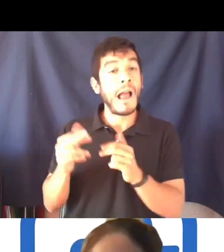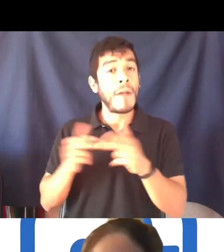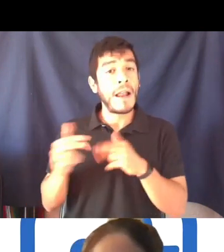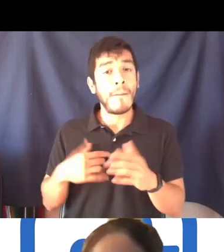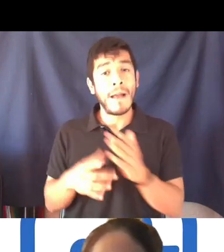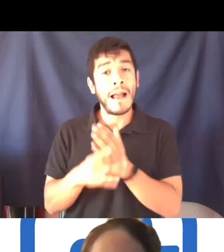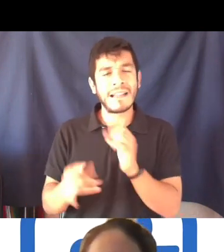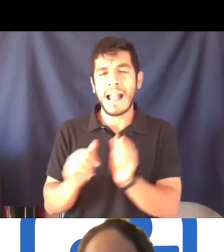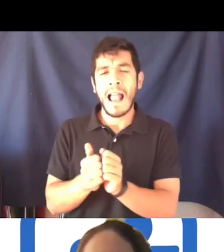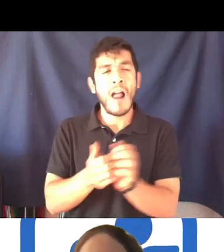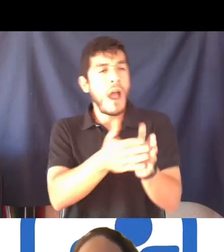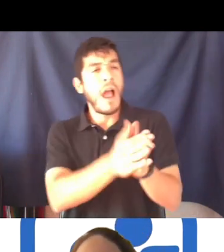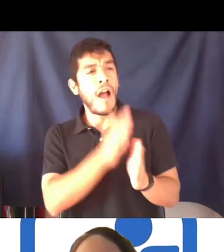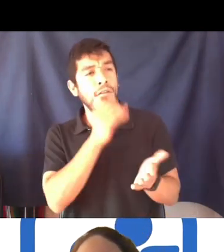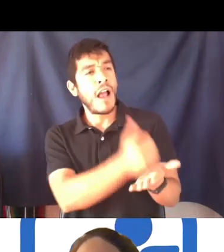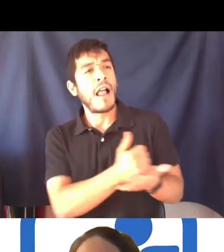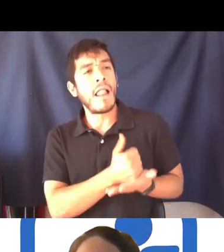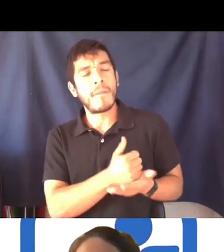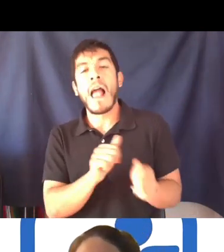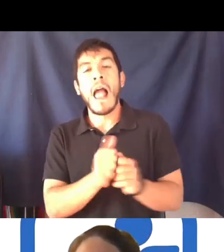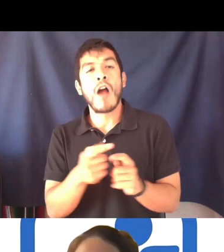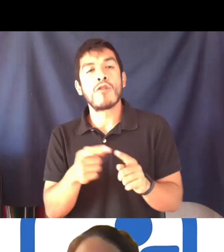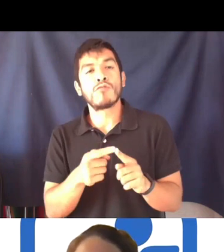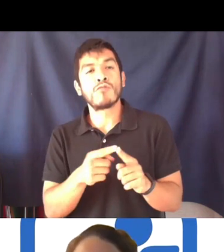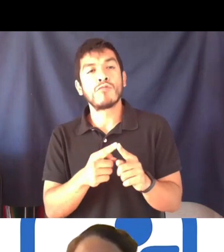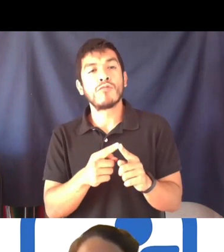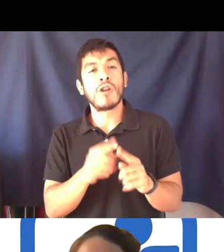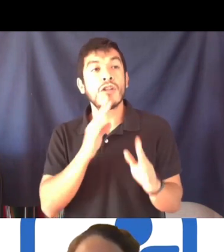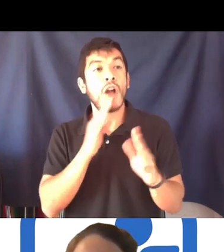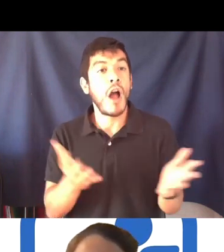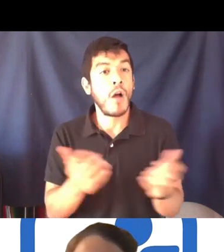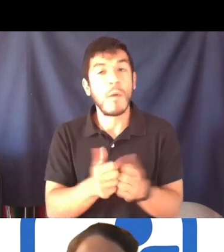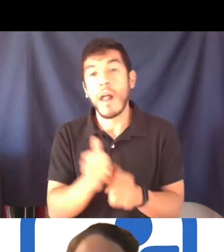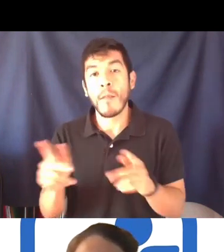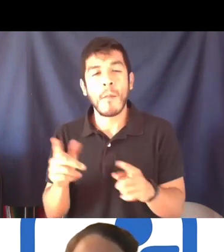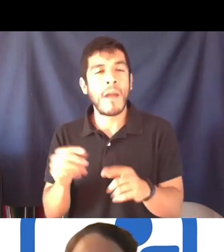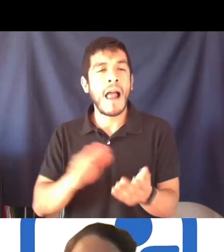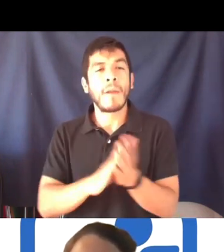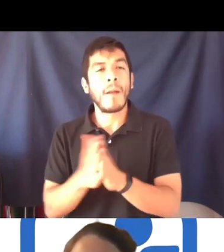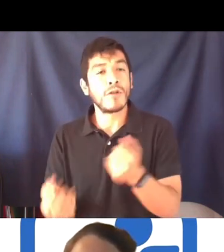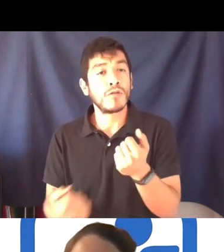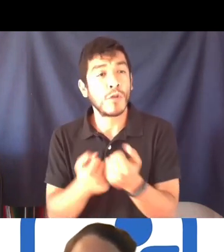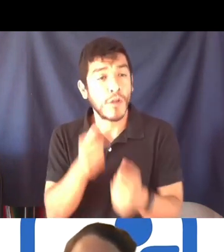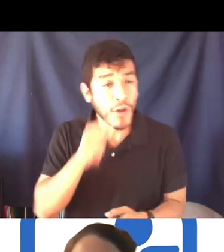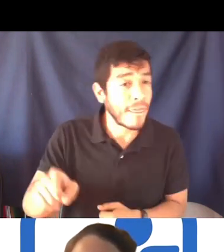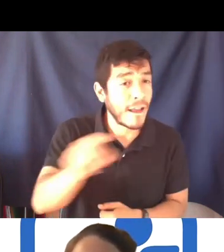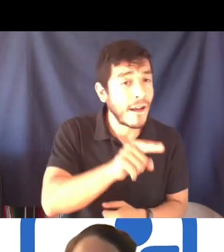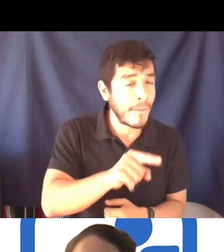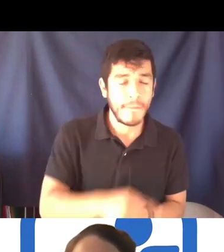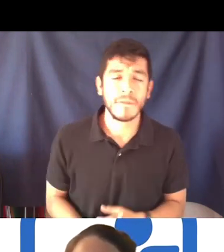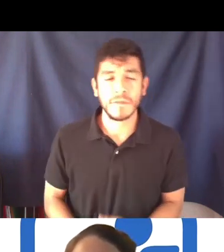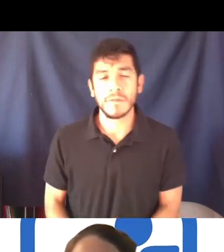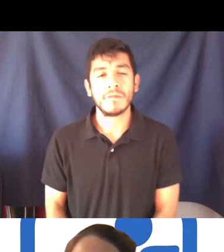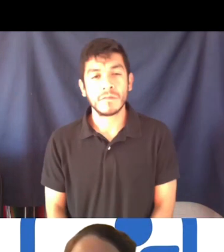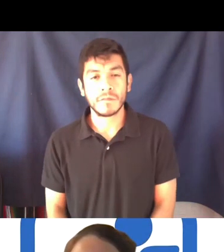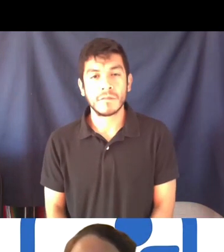ask for help, how to engage others in being a support to them. Those are important things I would emphasize in